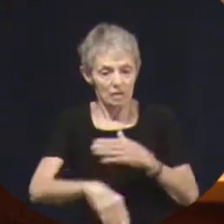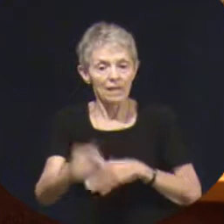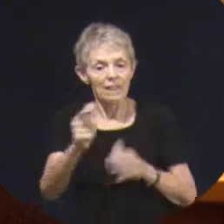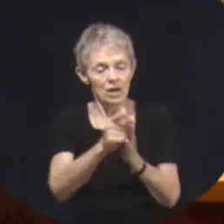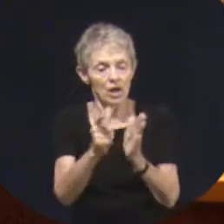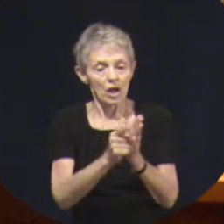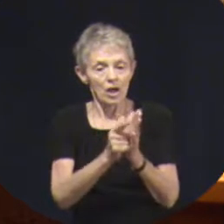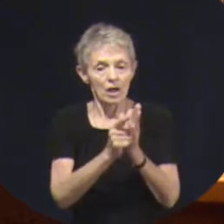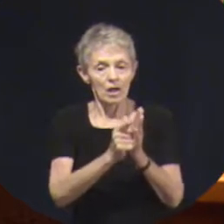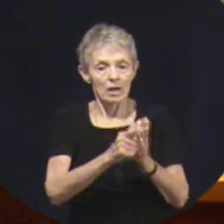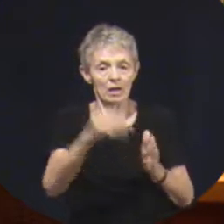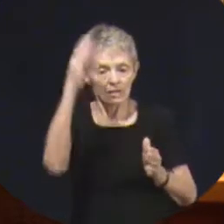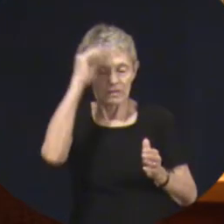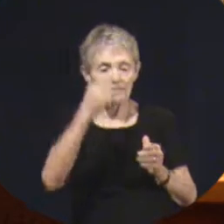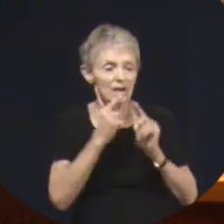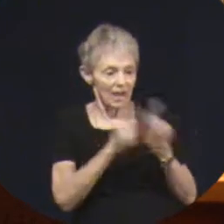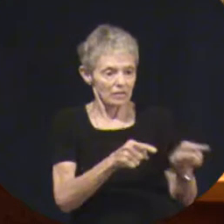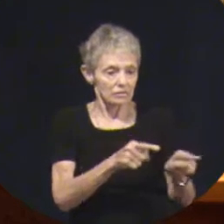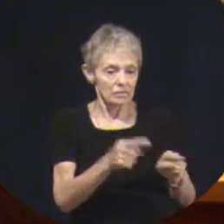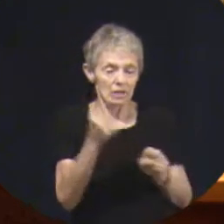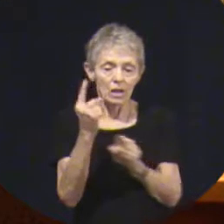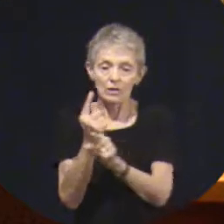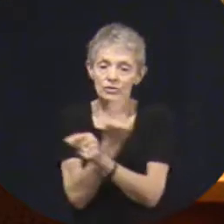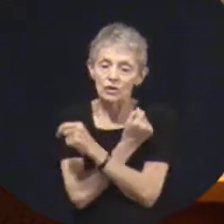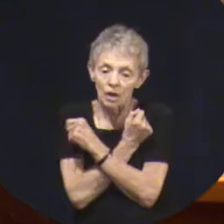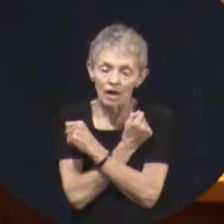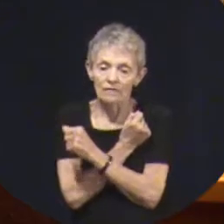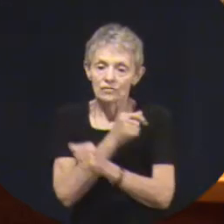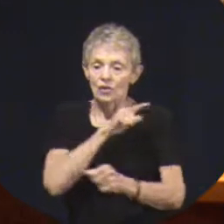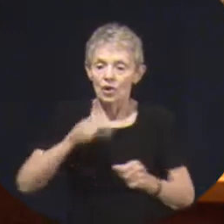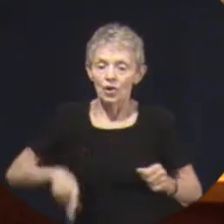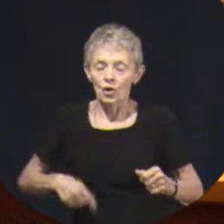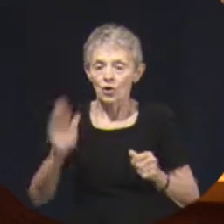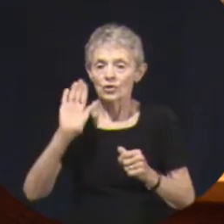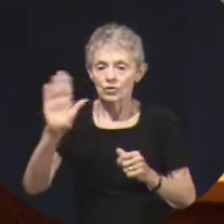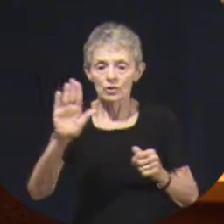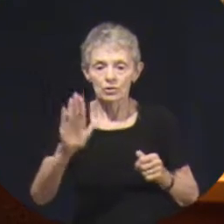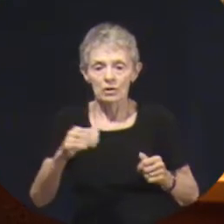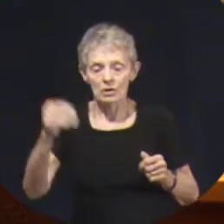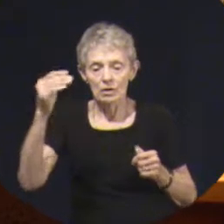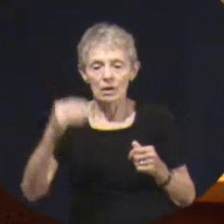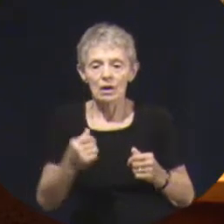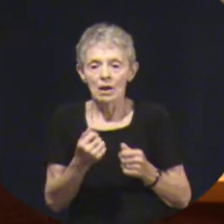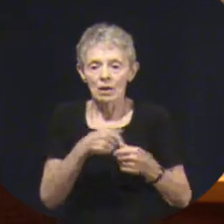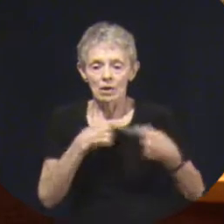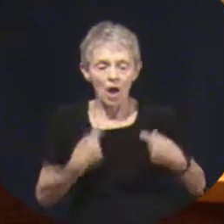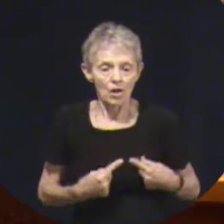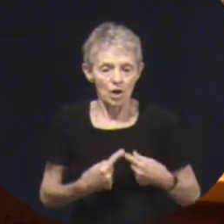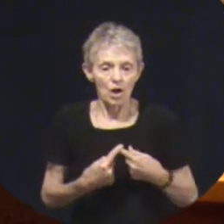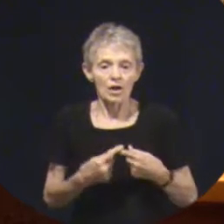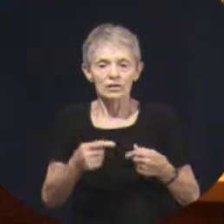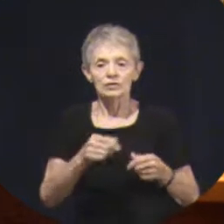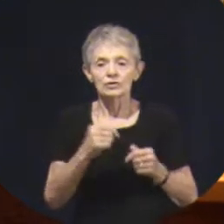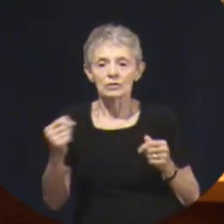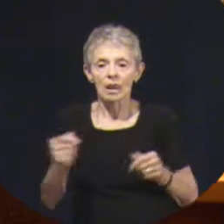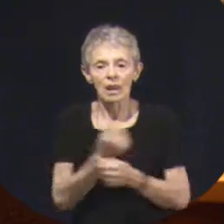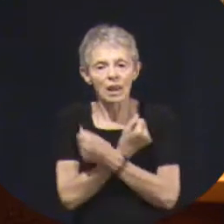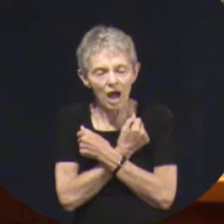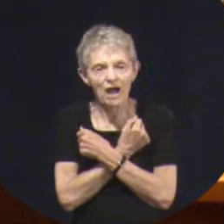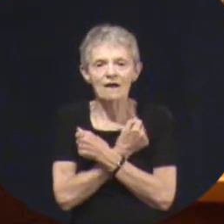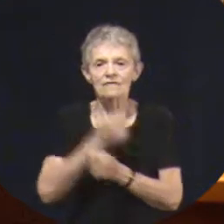answers correctly when he says, "You shall love the Lord your God with all your heart, with all your soul, with all your mind, with all your being, and